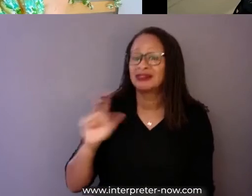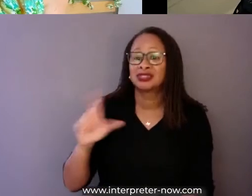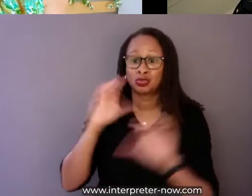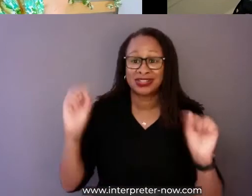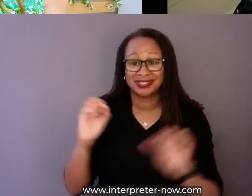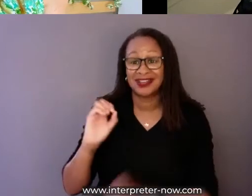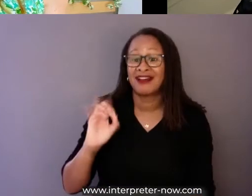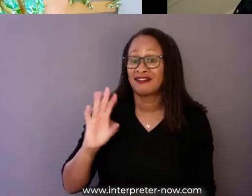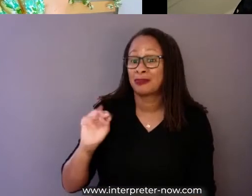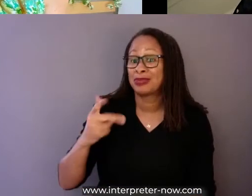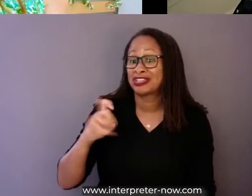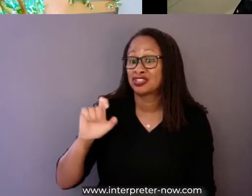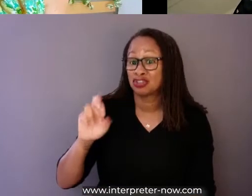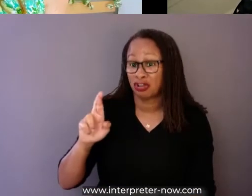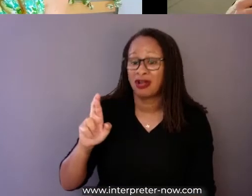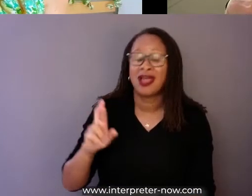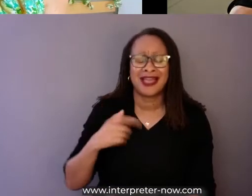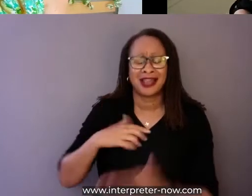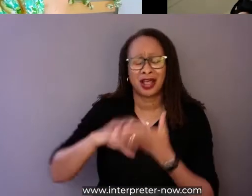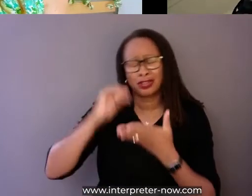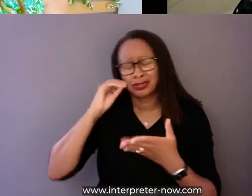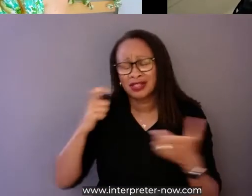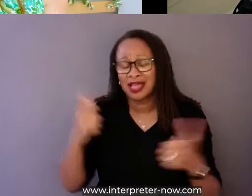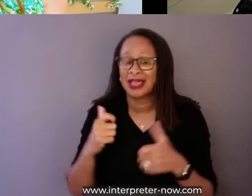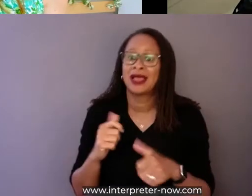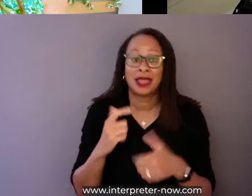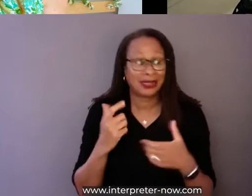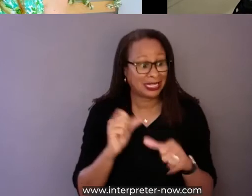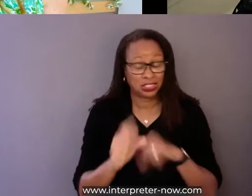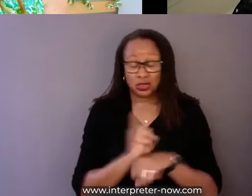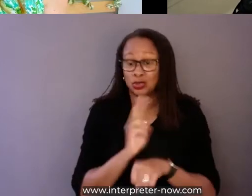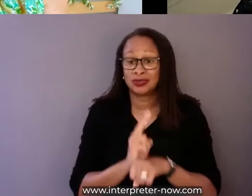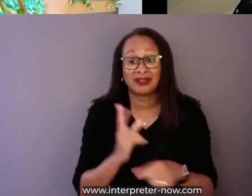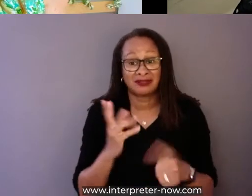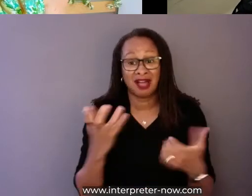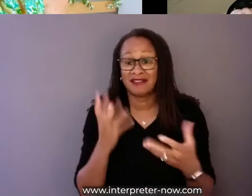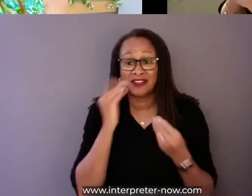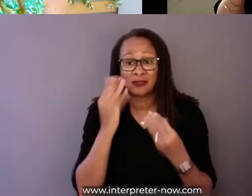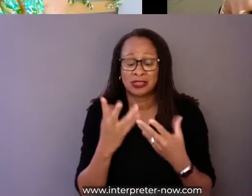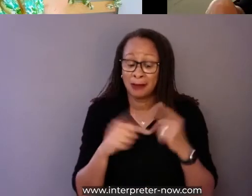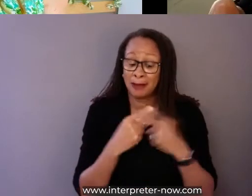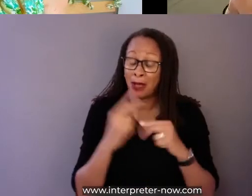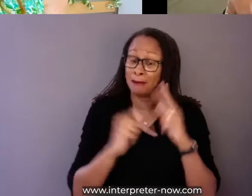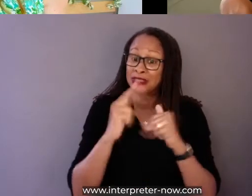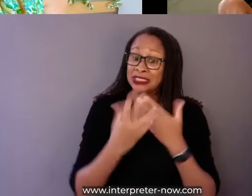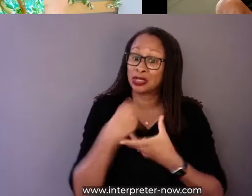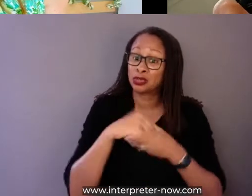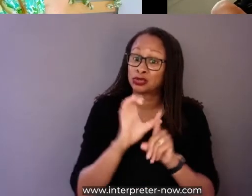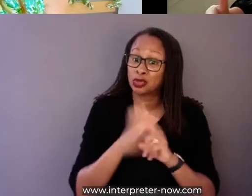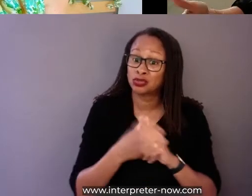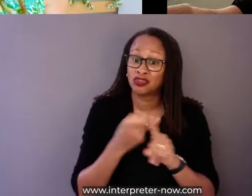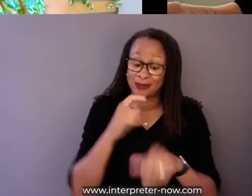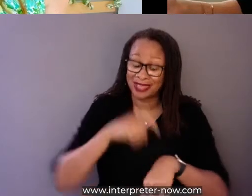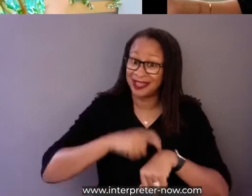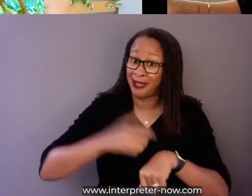learned a lot about what I still use to this day about building inclusive cultures from that moment in time in my